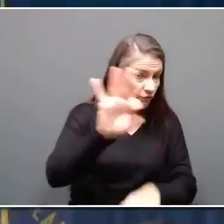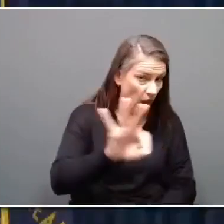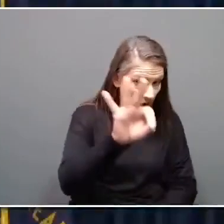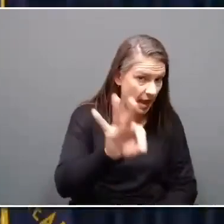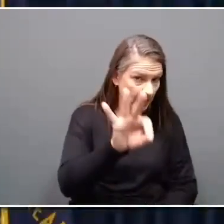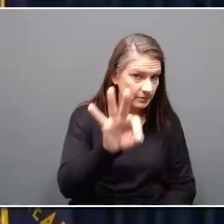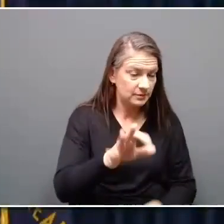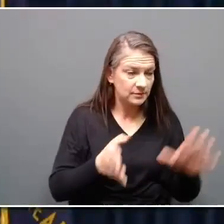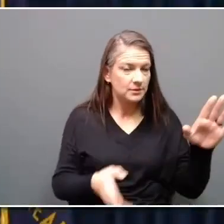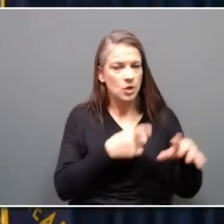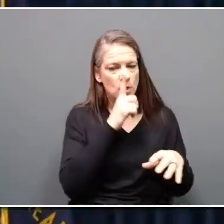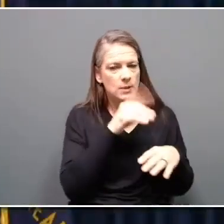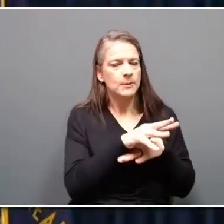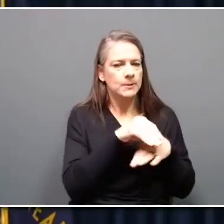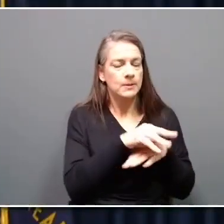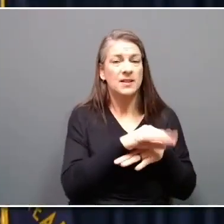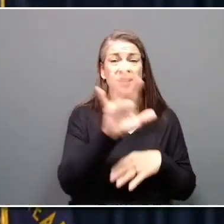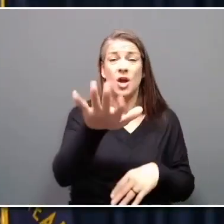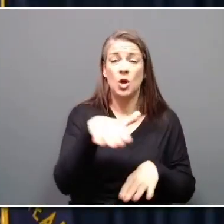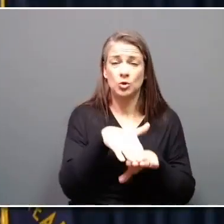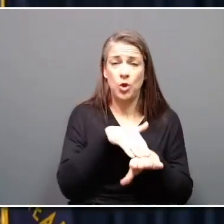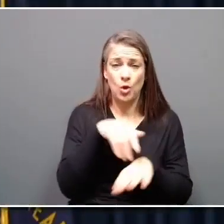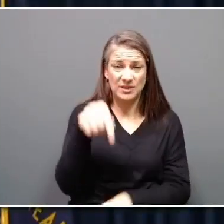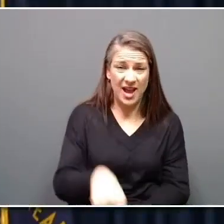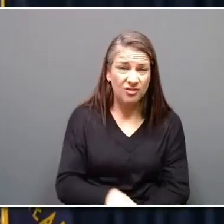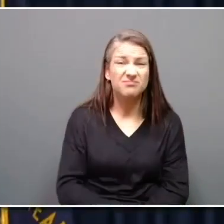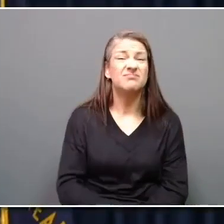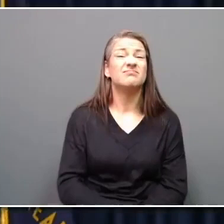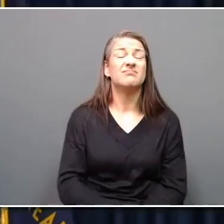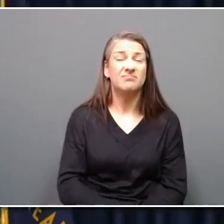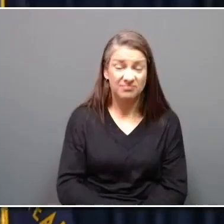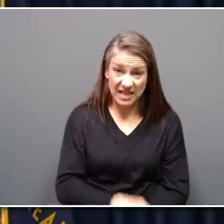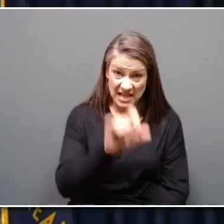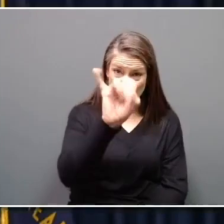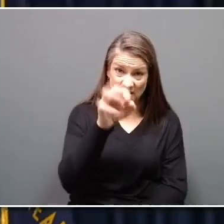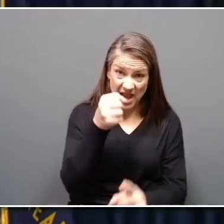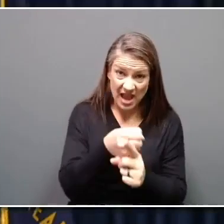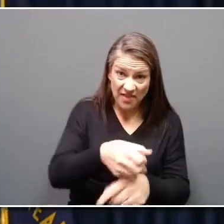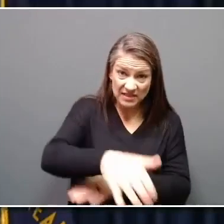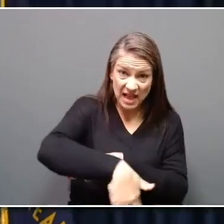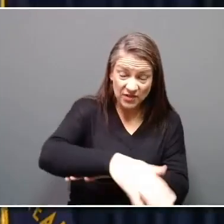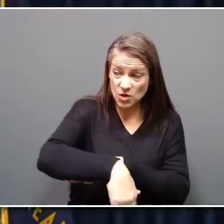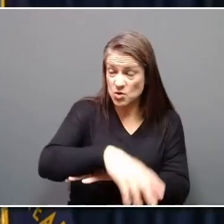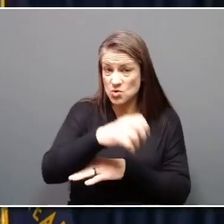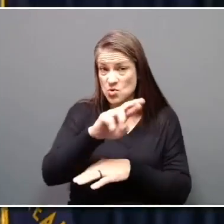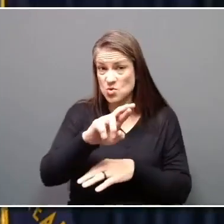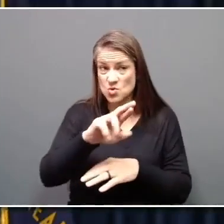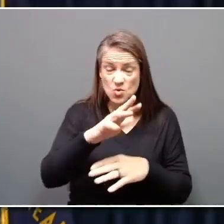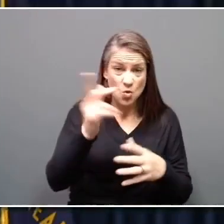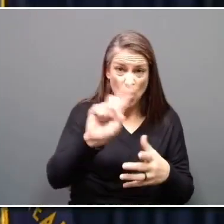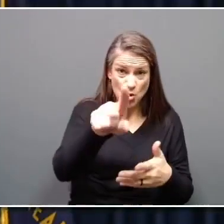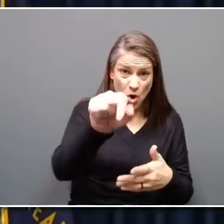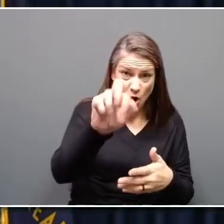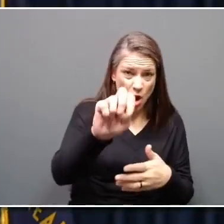takeaways: slow down, especially if this hits this afternoon or earlier in any place that you're at. You don't